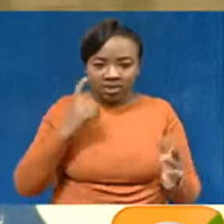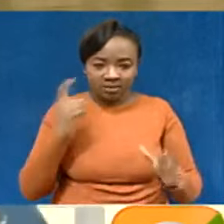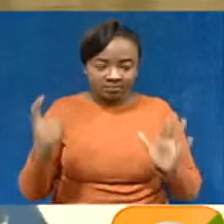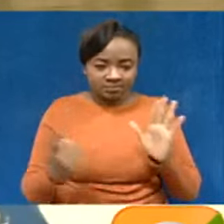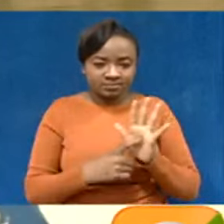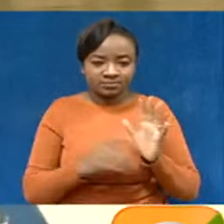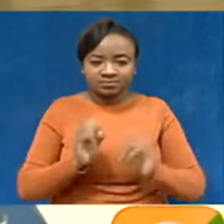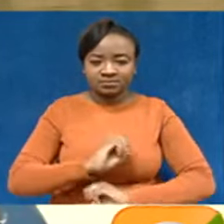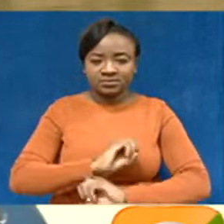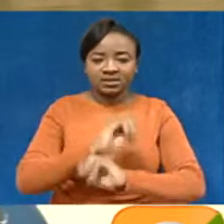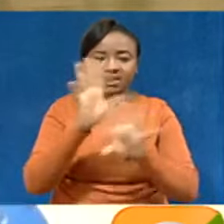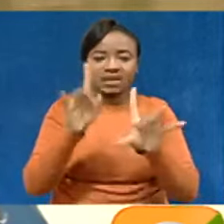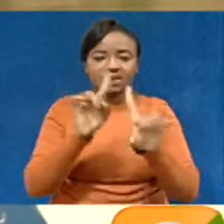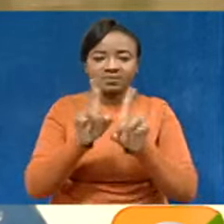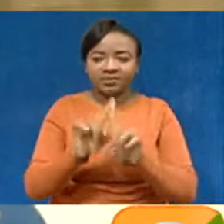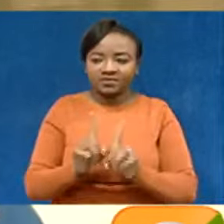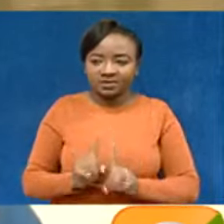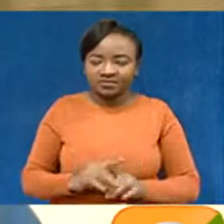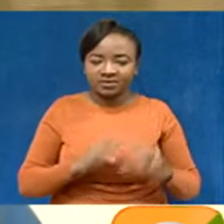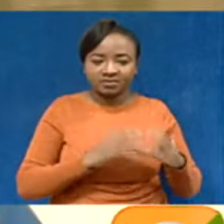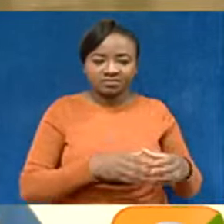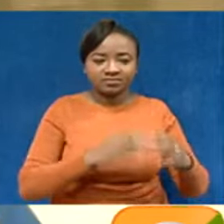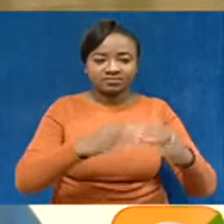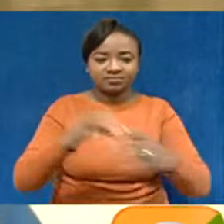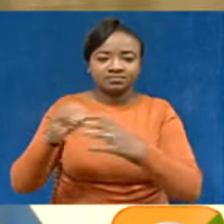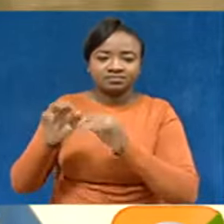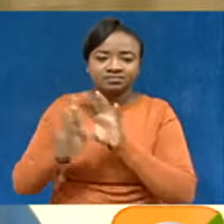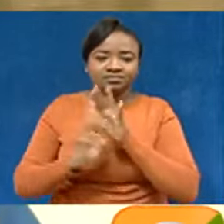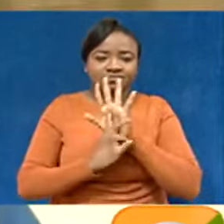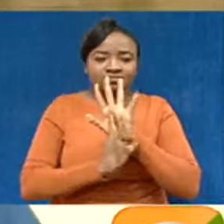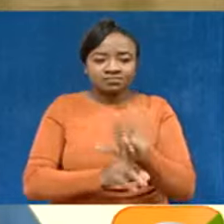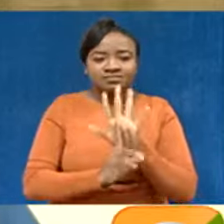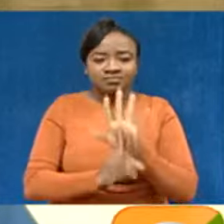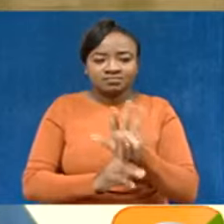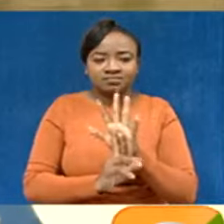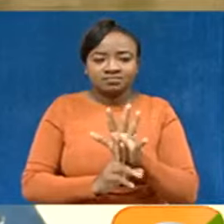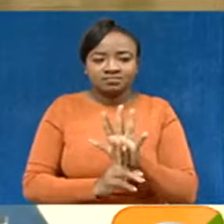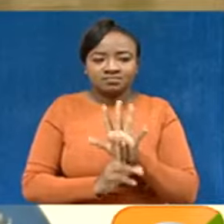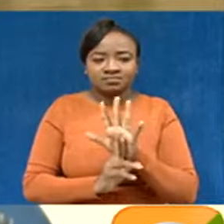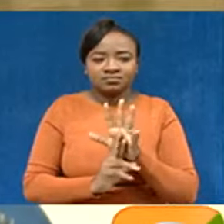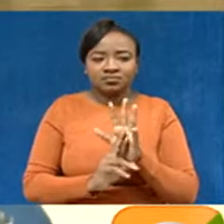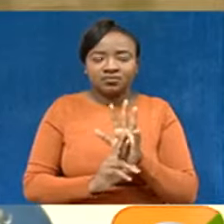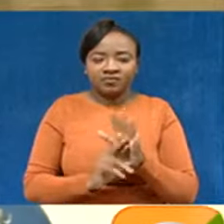of electoral units have remained unrepresented for a period now